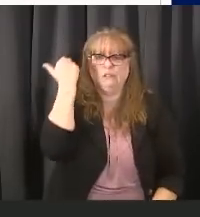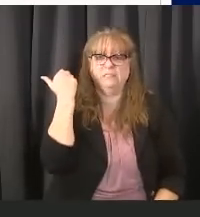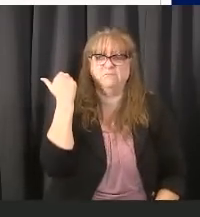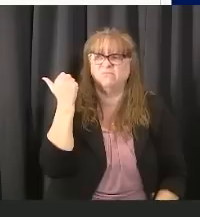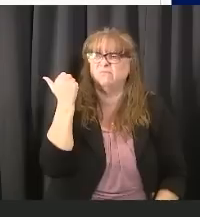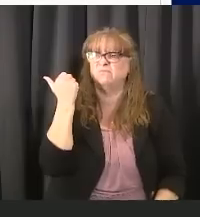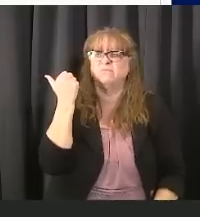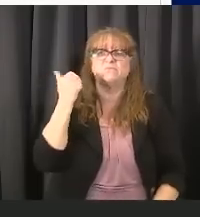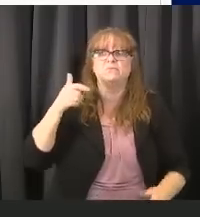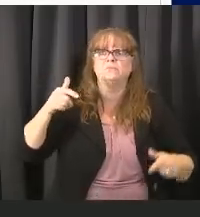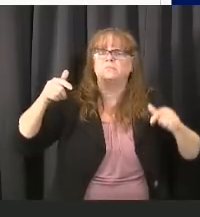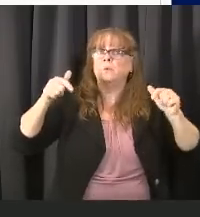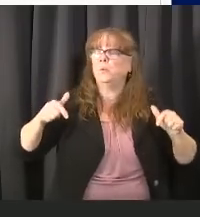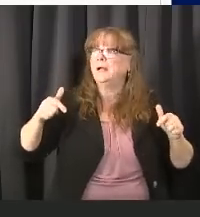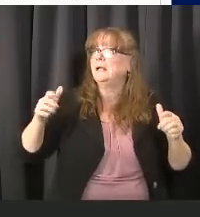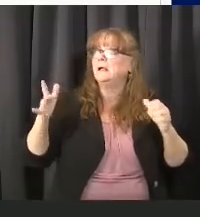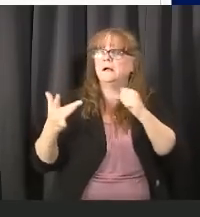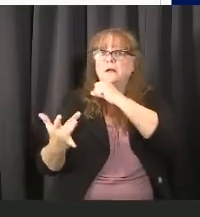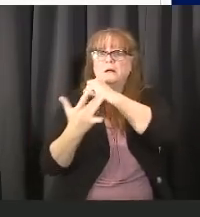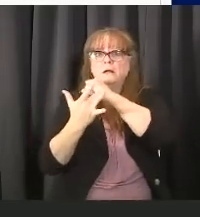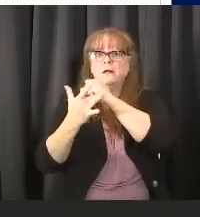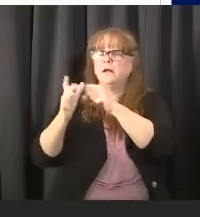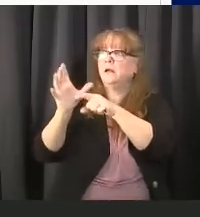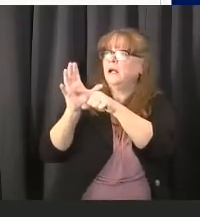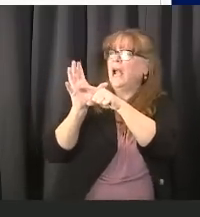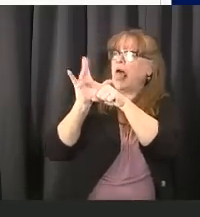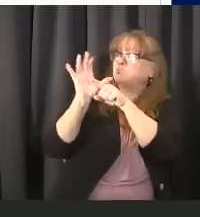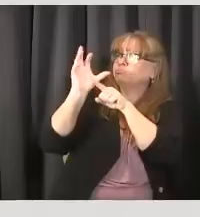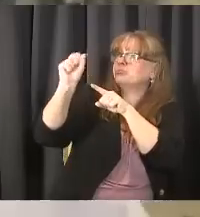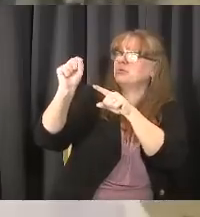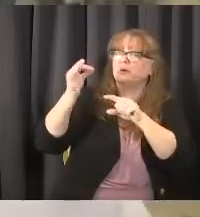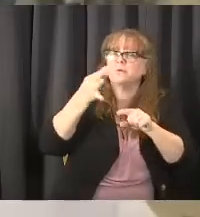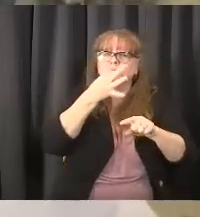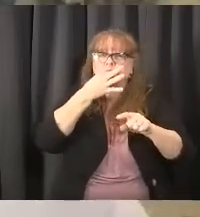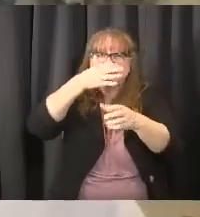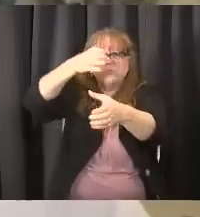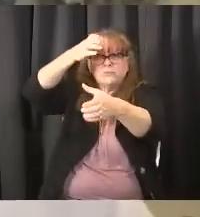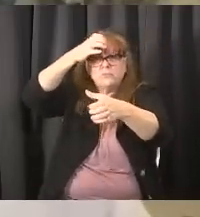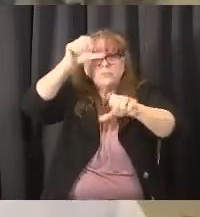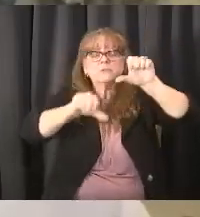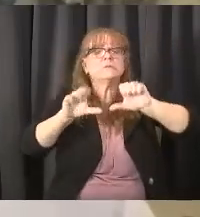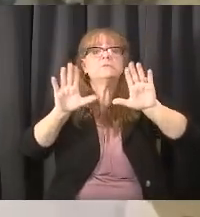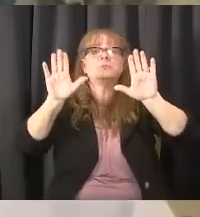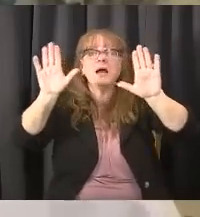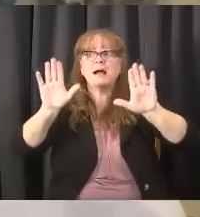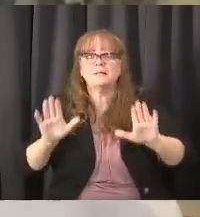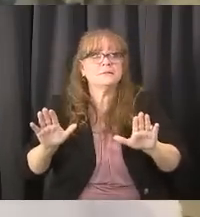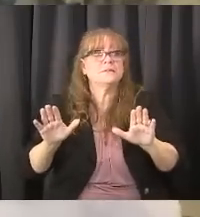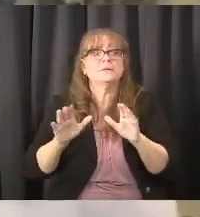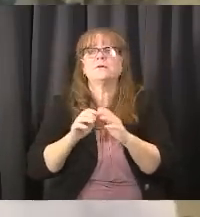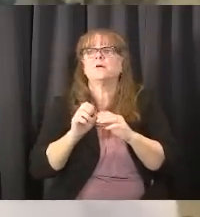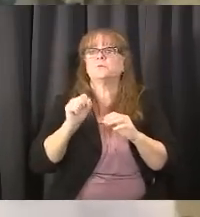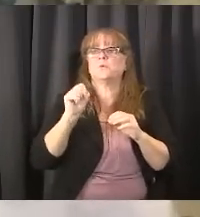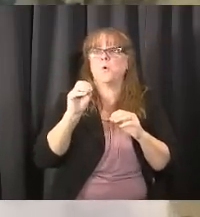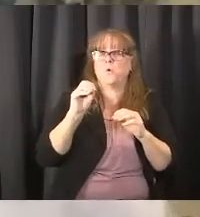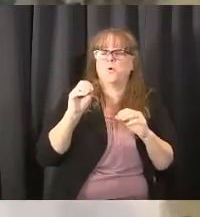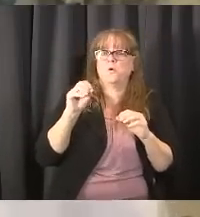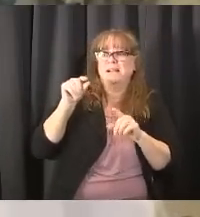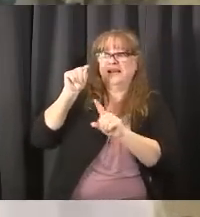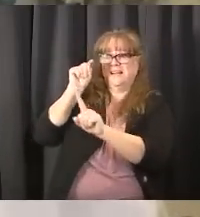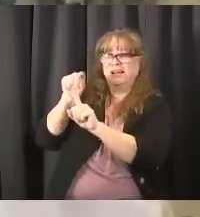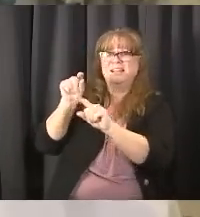year later. Defies all scientific probability. It's probably the single most important scientific and medical achievement of